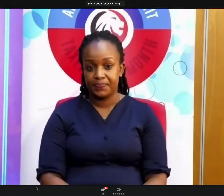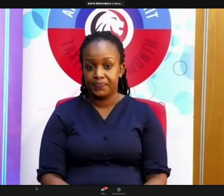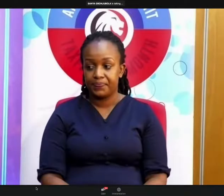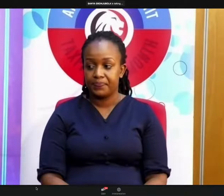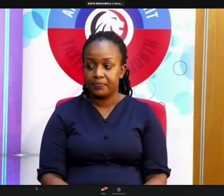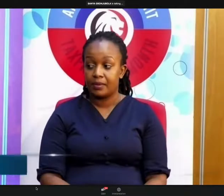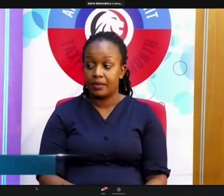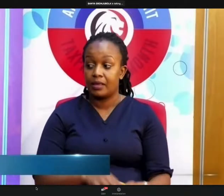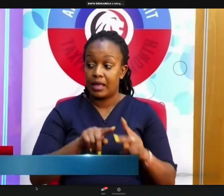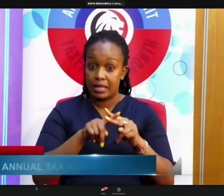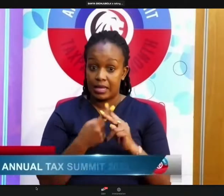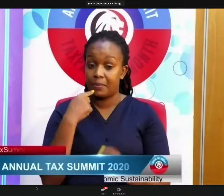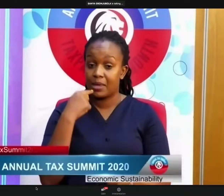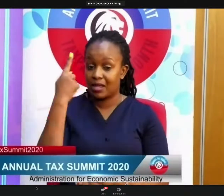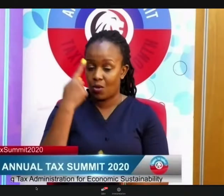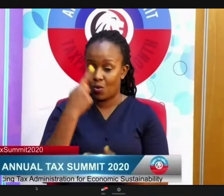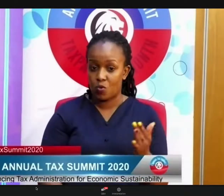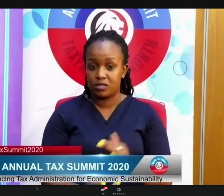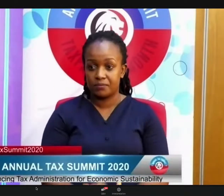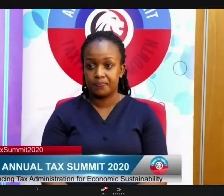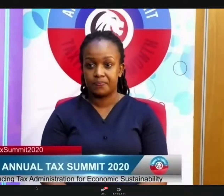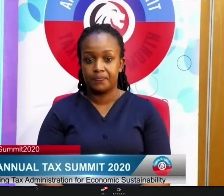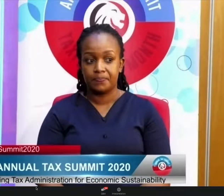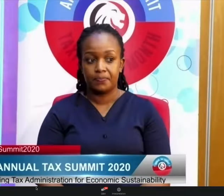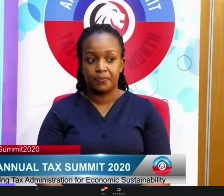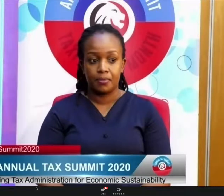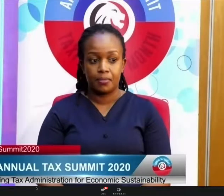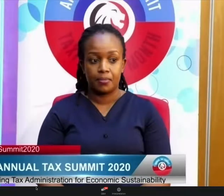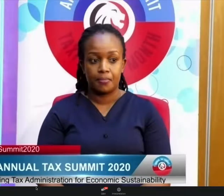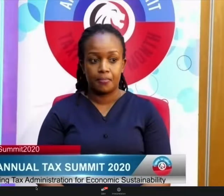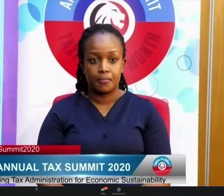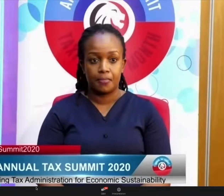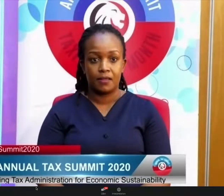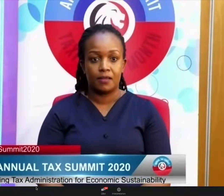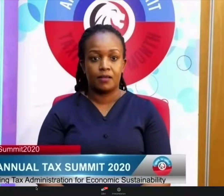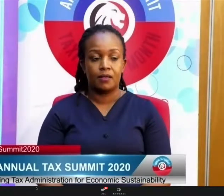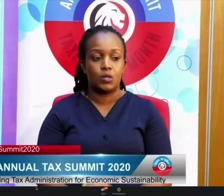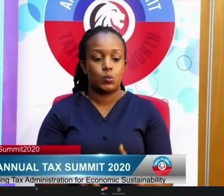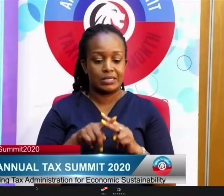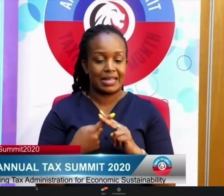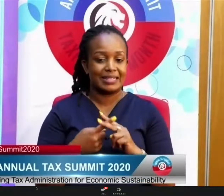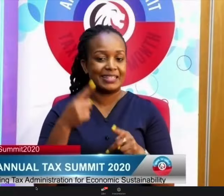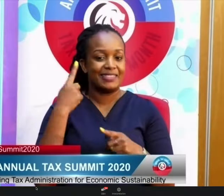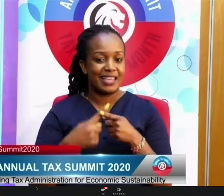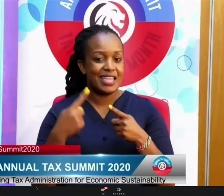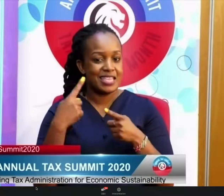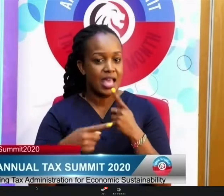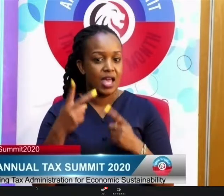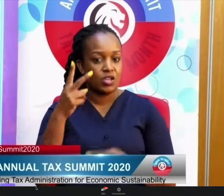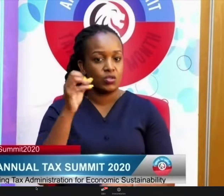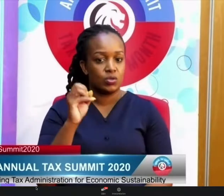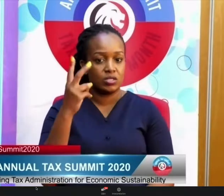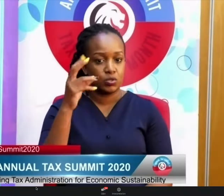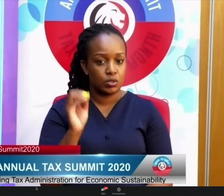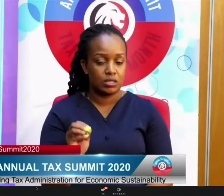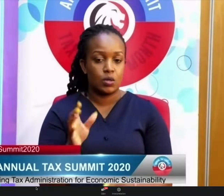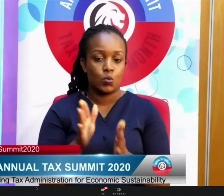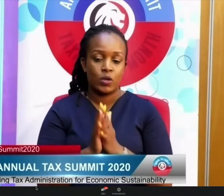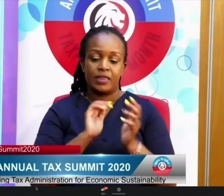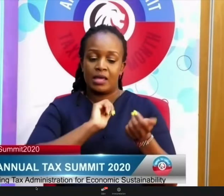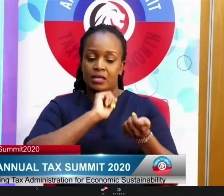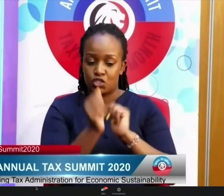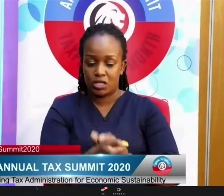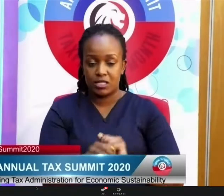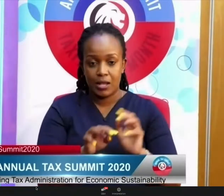that we started the year 2020 with a change in management.